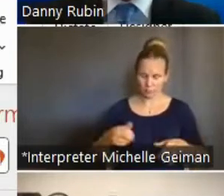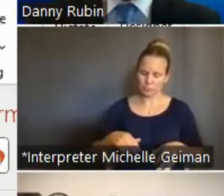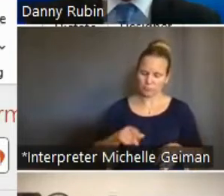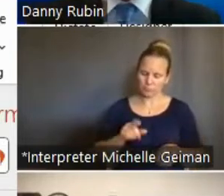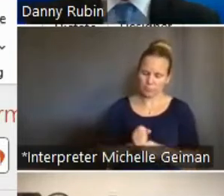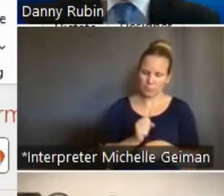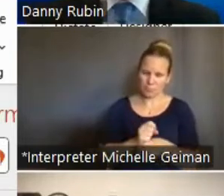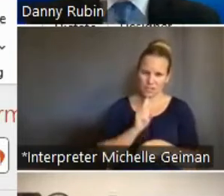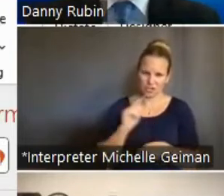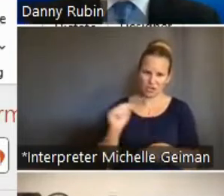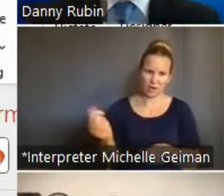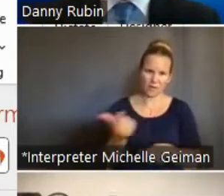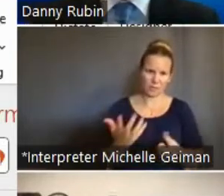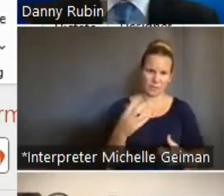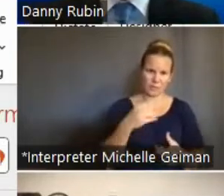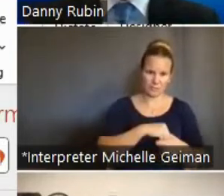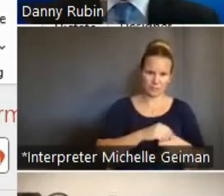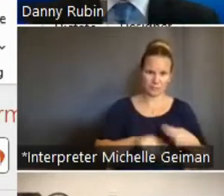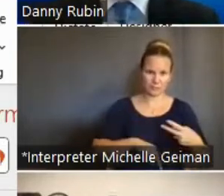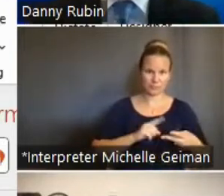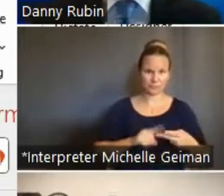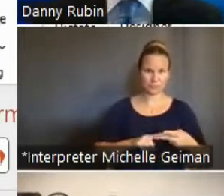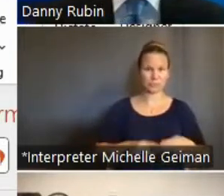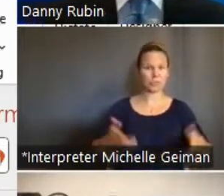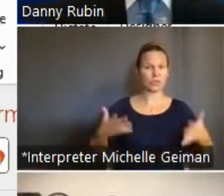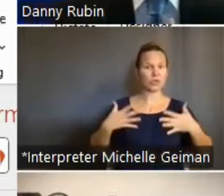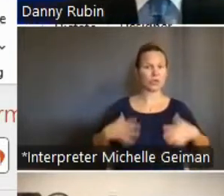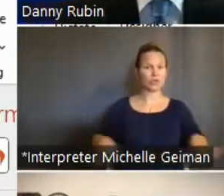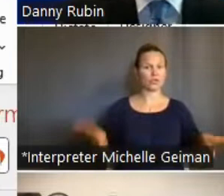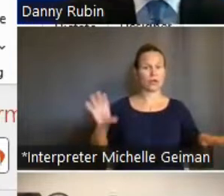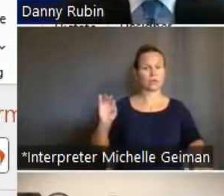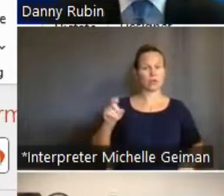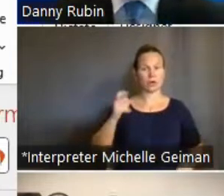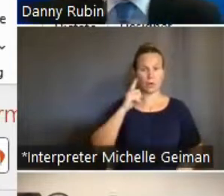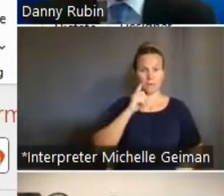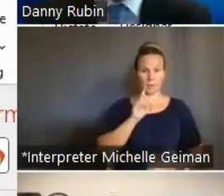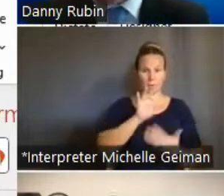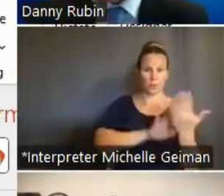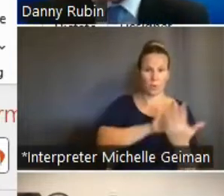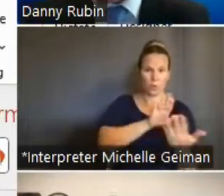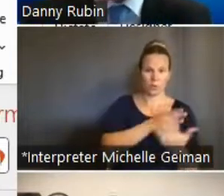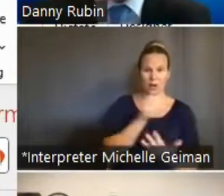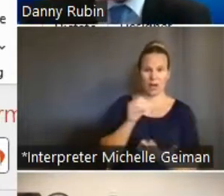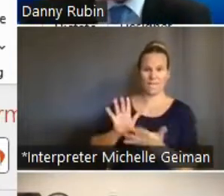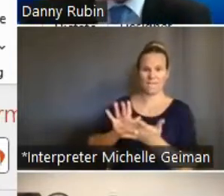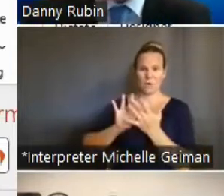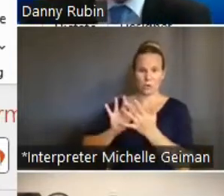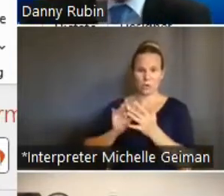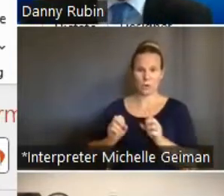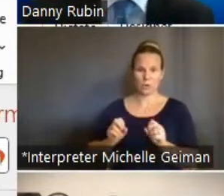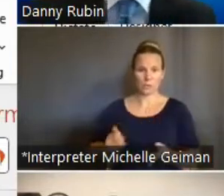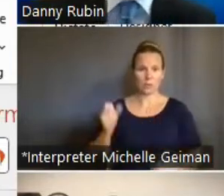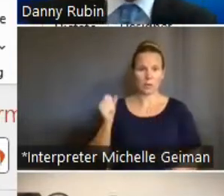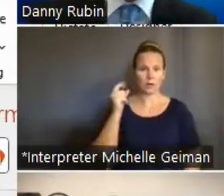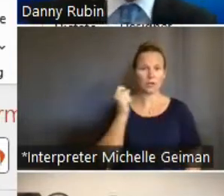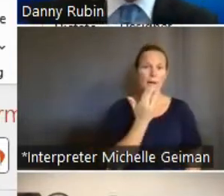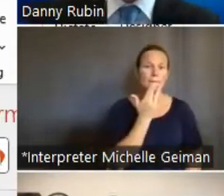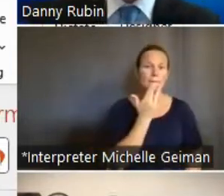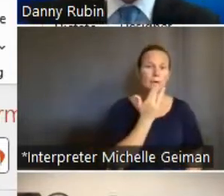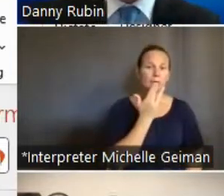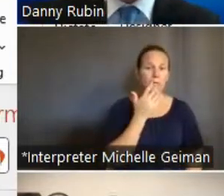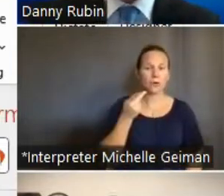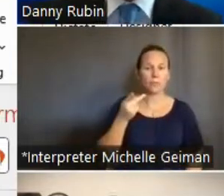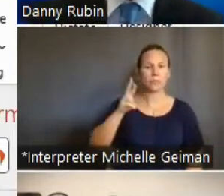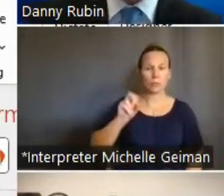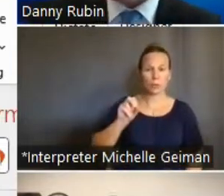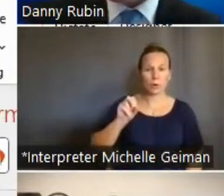dress code for in-person and virtual opportunities, understanding preferred pronouns, learning to